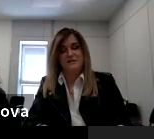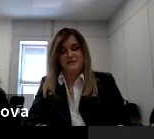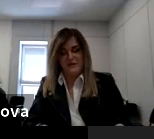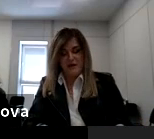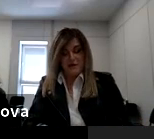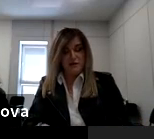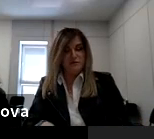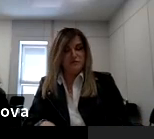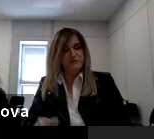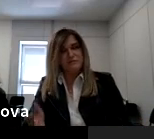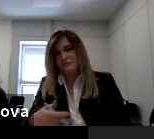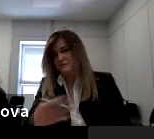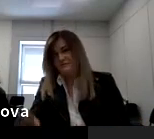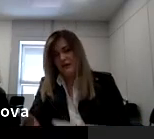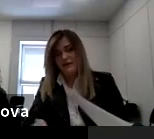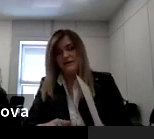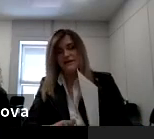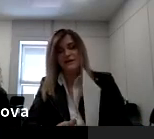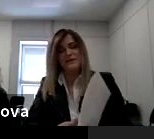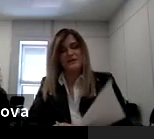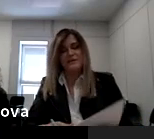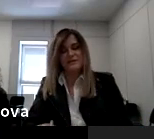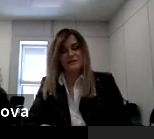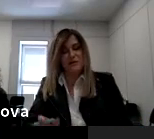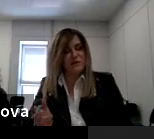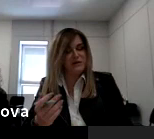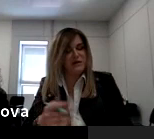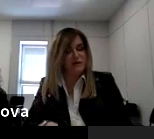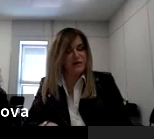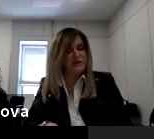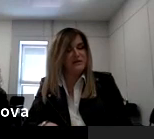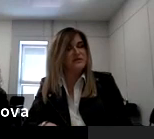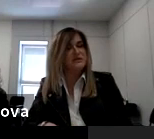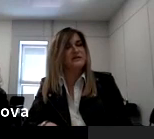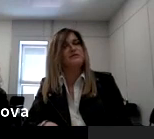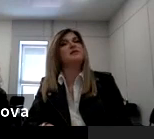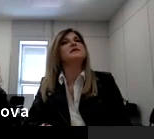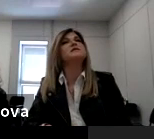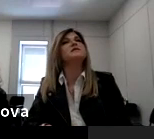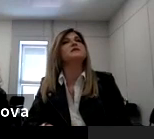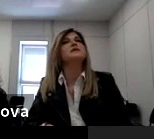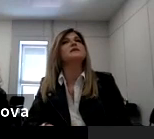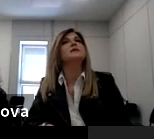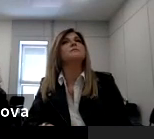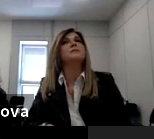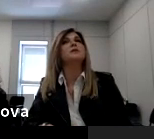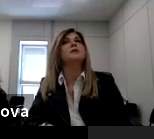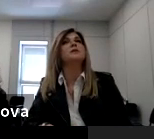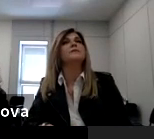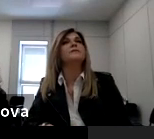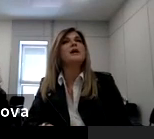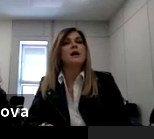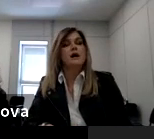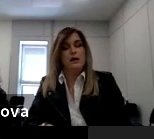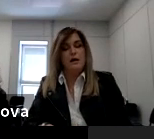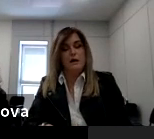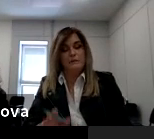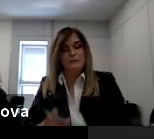the lighting. So I think our webinar will be interesting for these people.